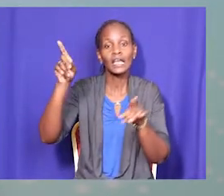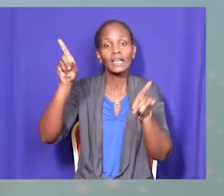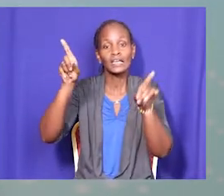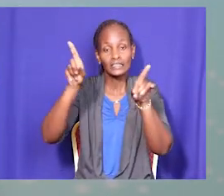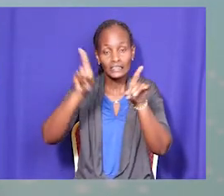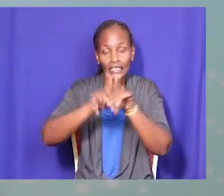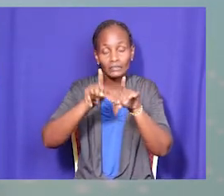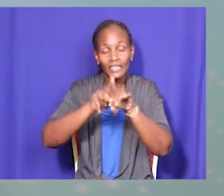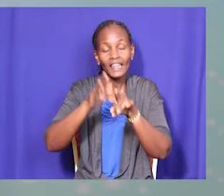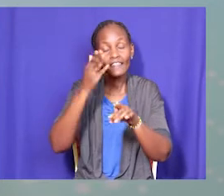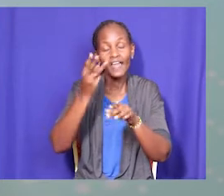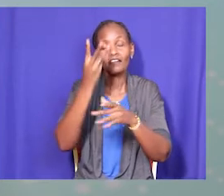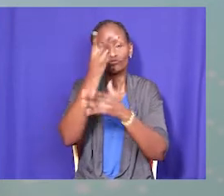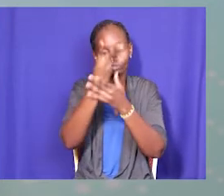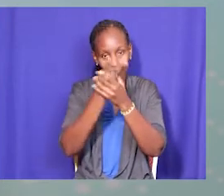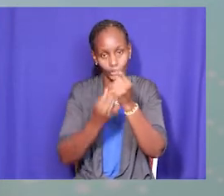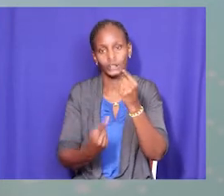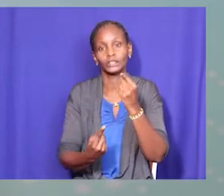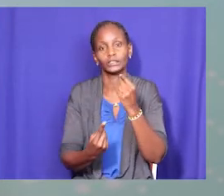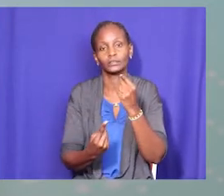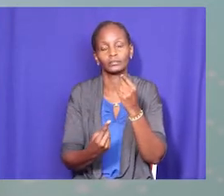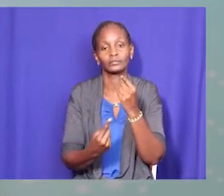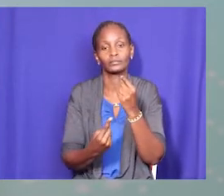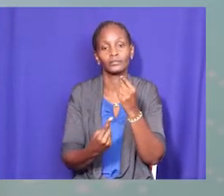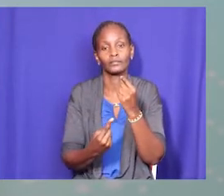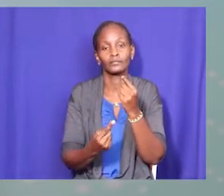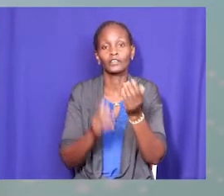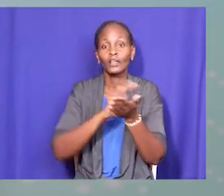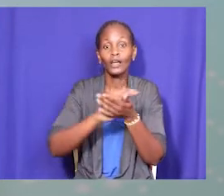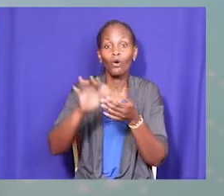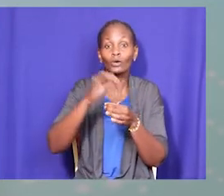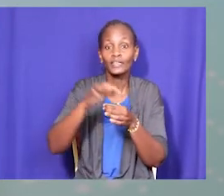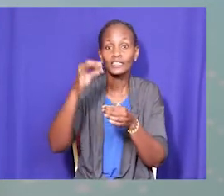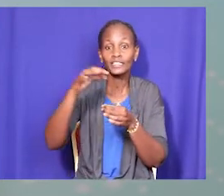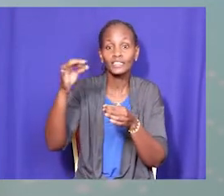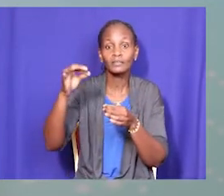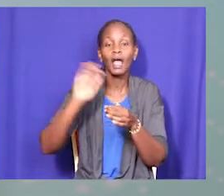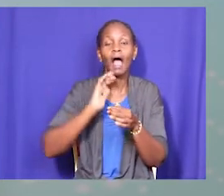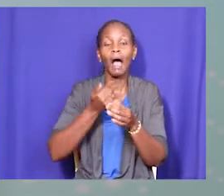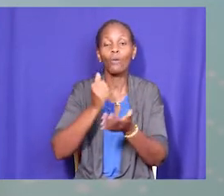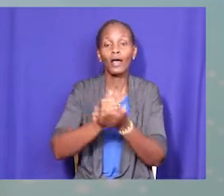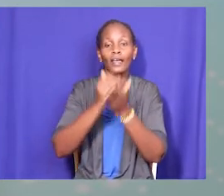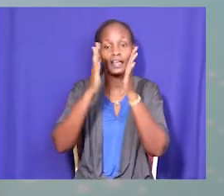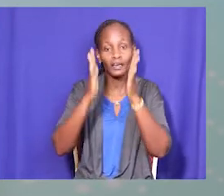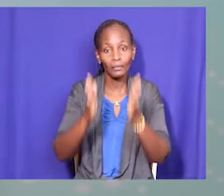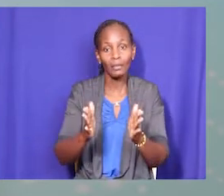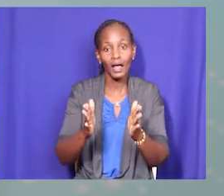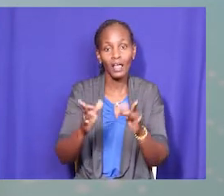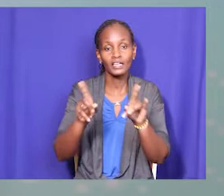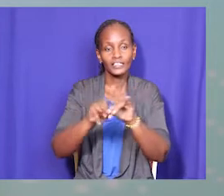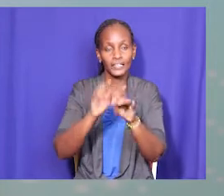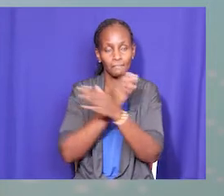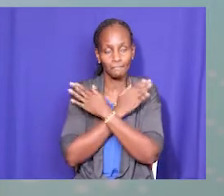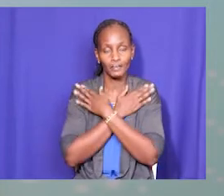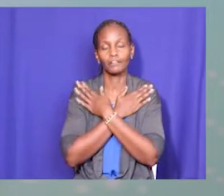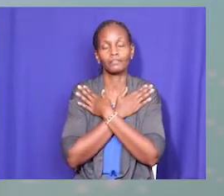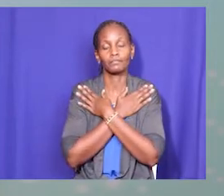the Trinity. The Holy Spirit is our helper and our friend.